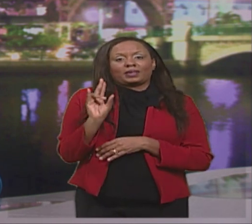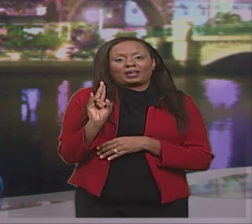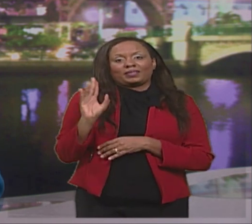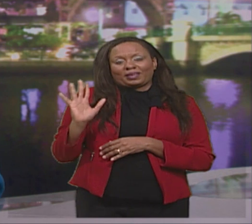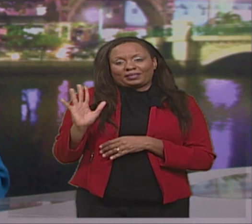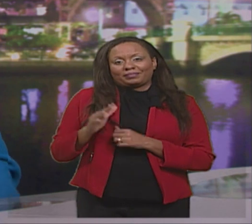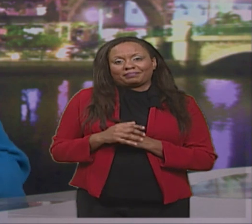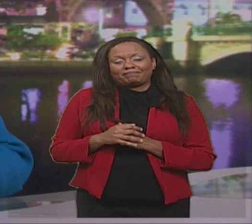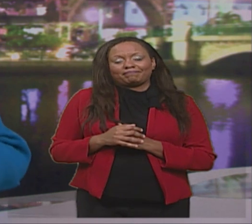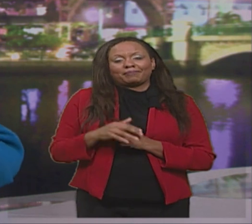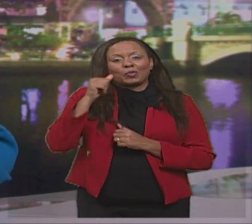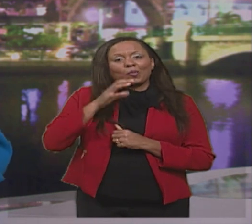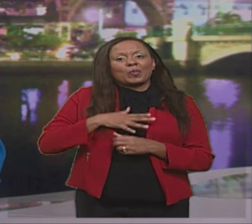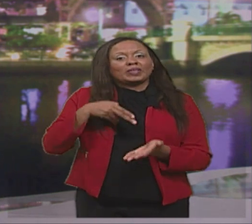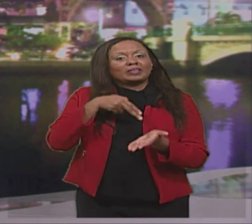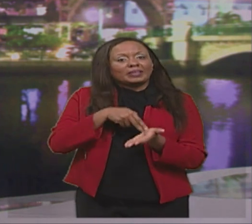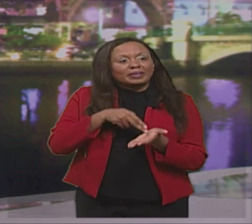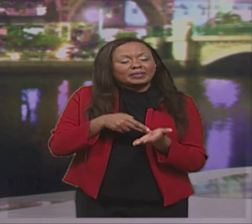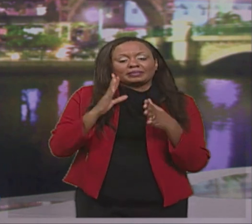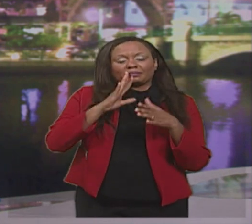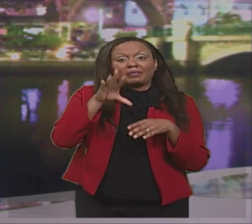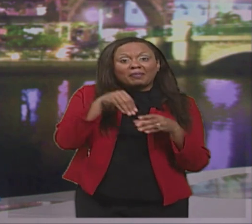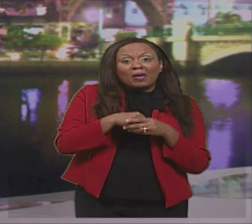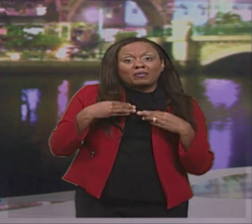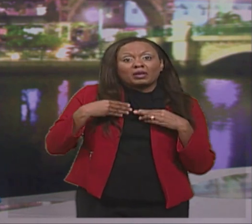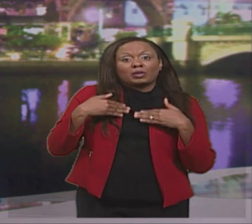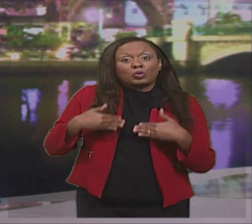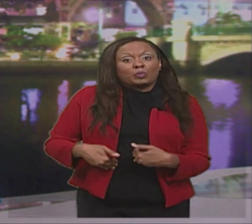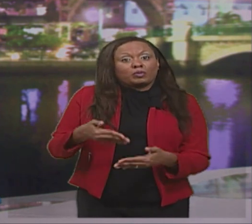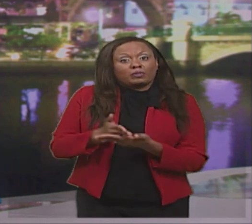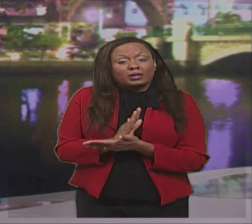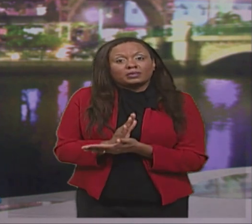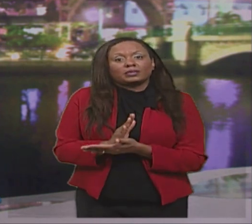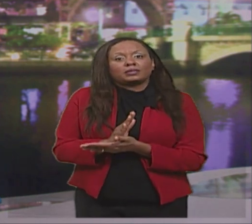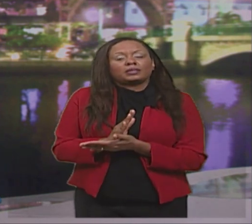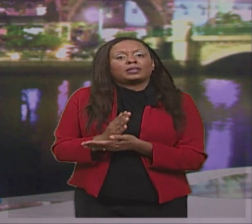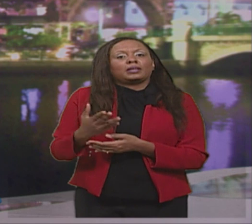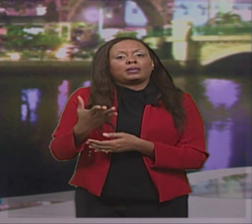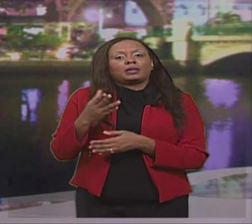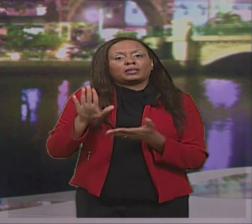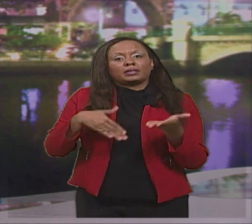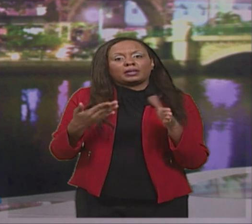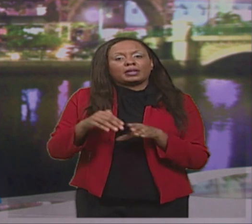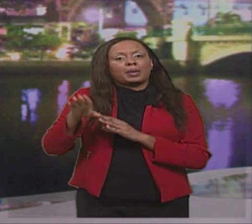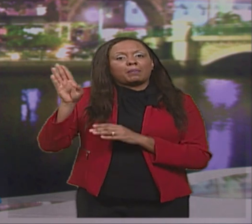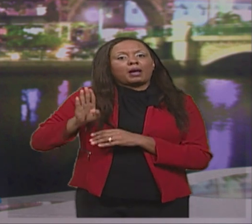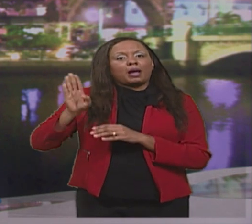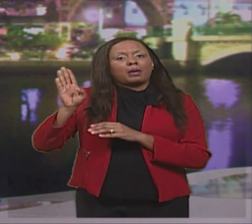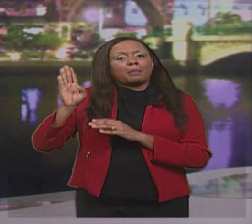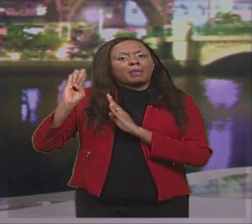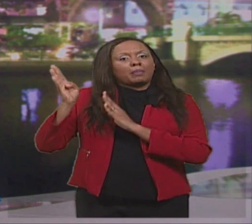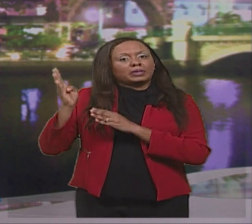of 75. Young, a nurse and human rights activist, passed away in the Bahamas on Sunday after suffering a